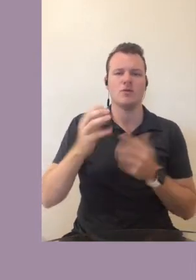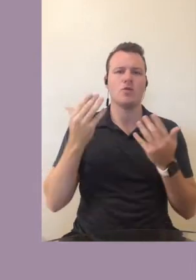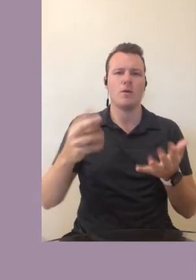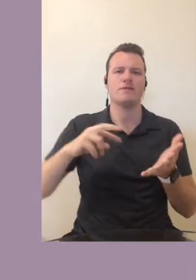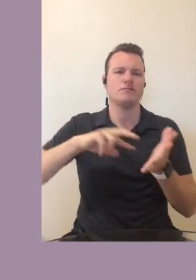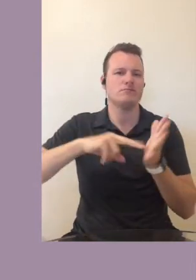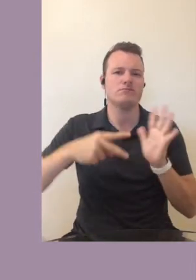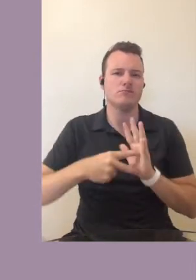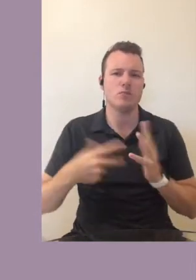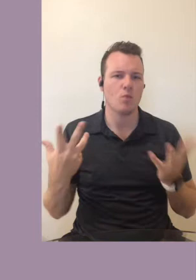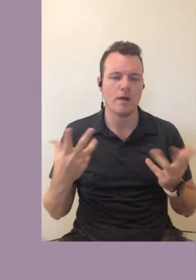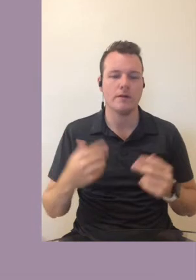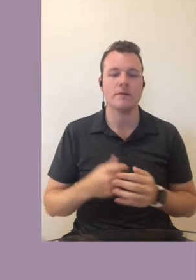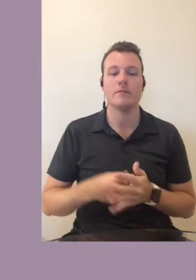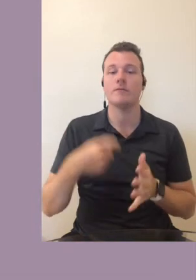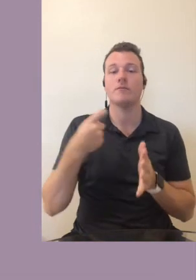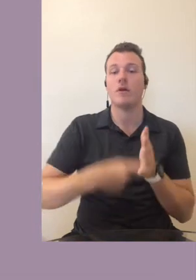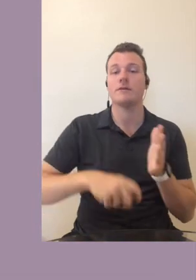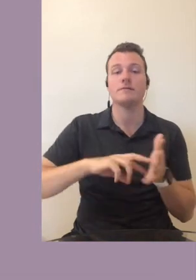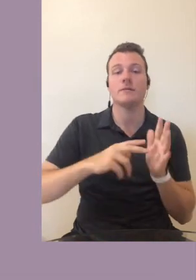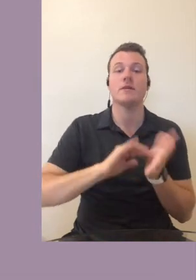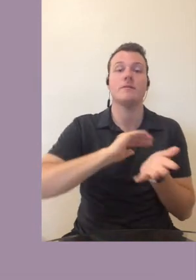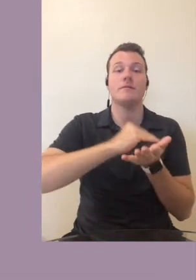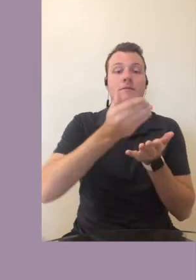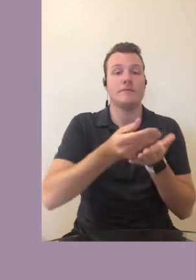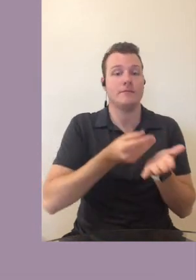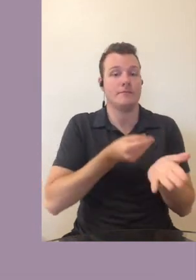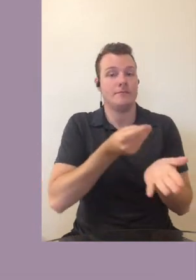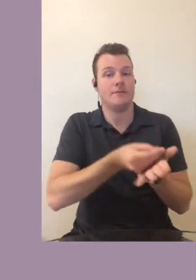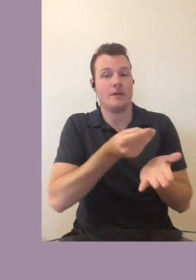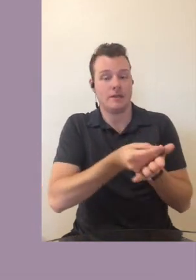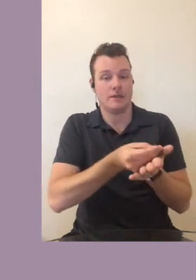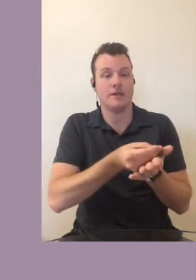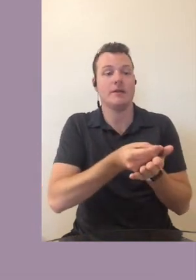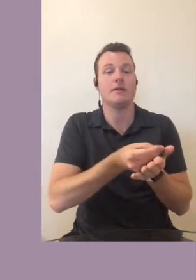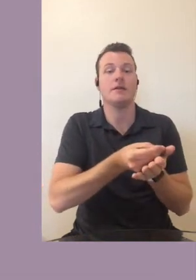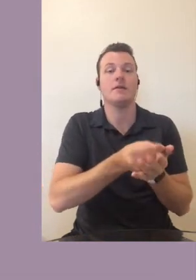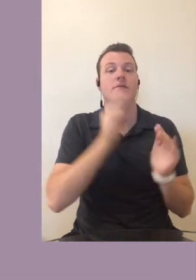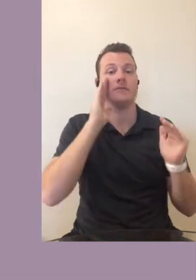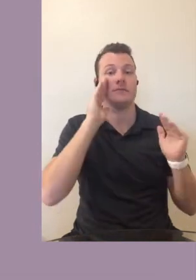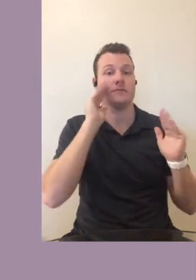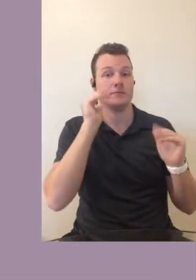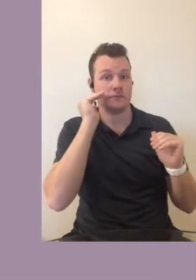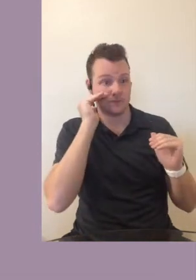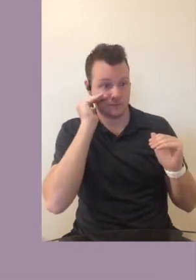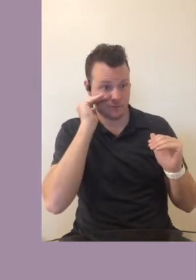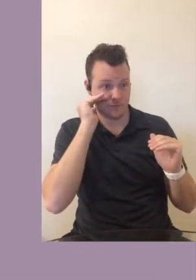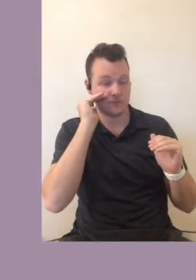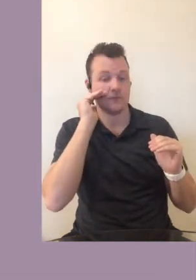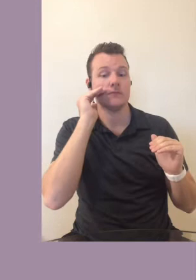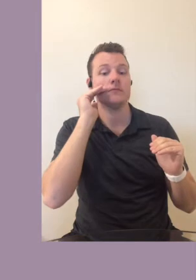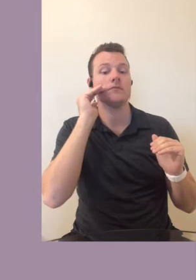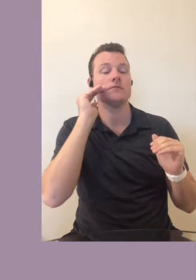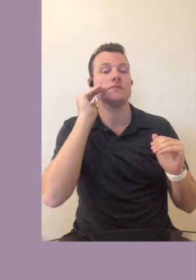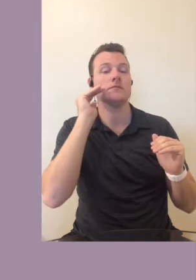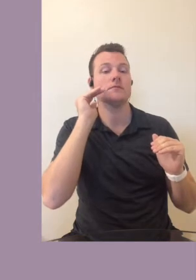price, let's give it a definition. Price is the amount of money that is expected